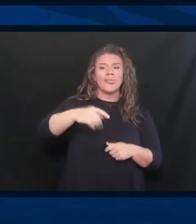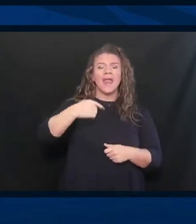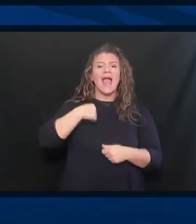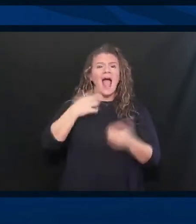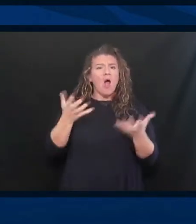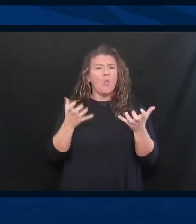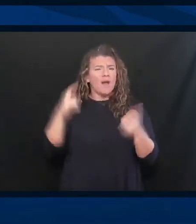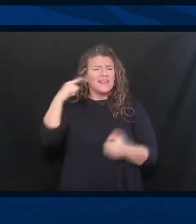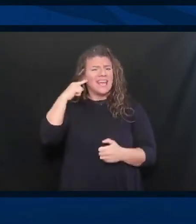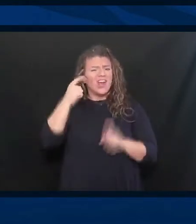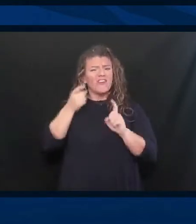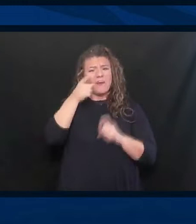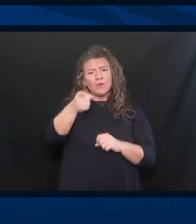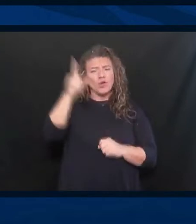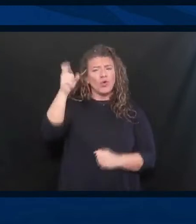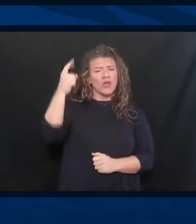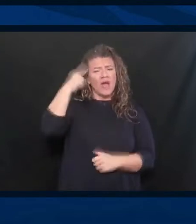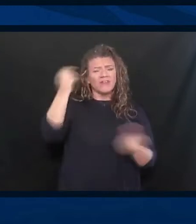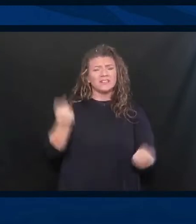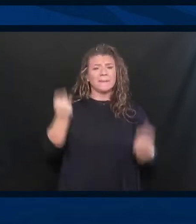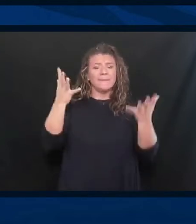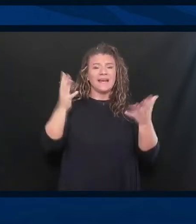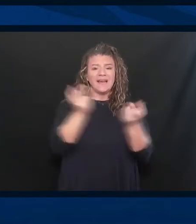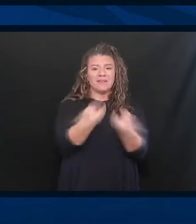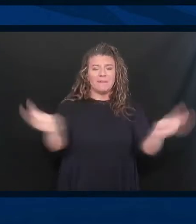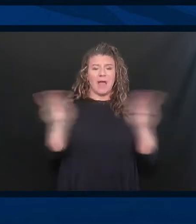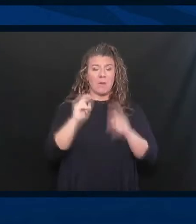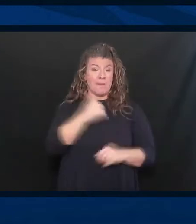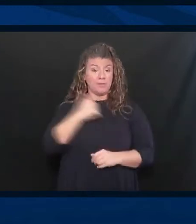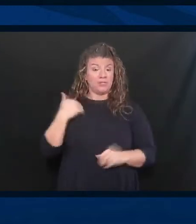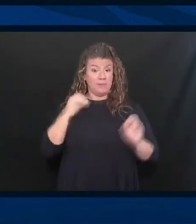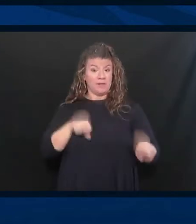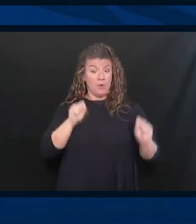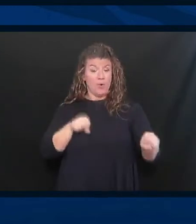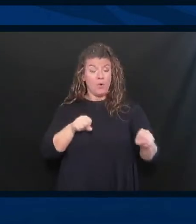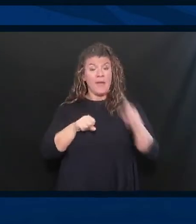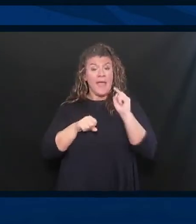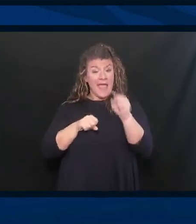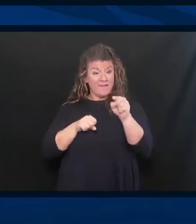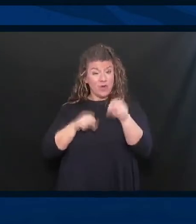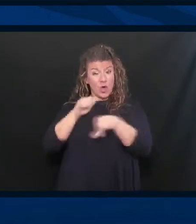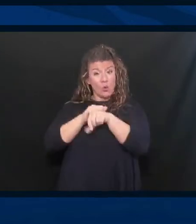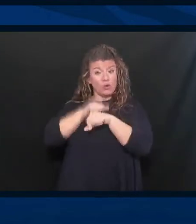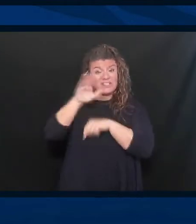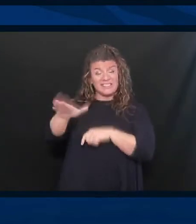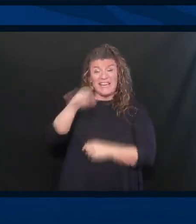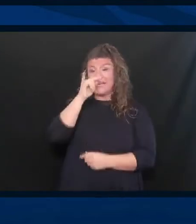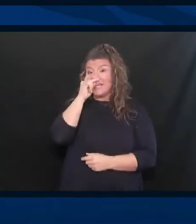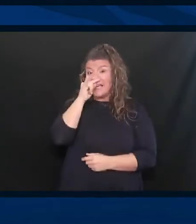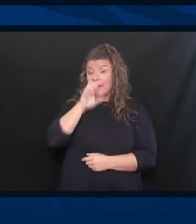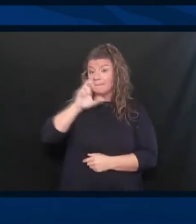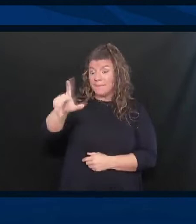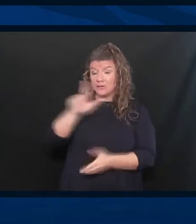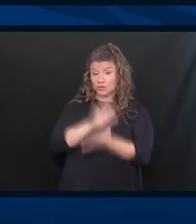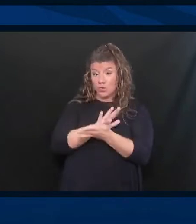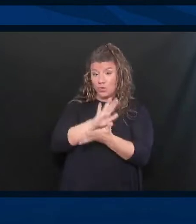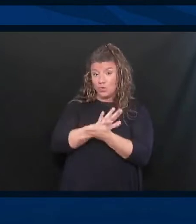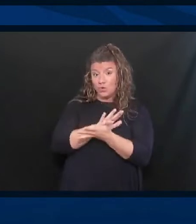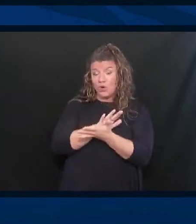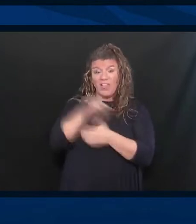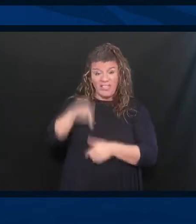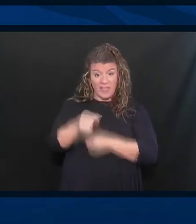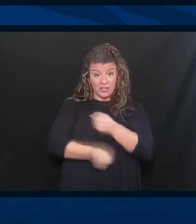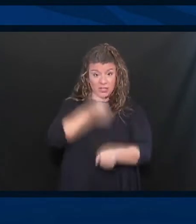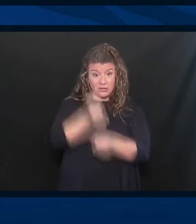to hear from you, Governor, and as many of the panel members as possible. If you were sending a young child back to school this